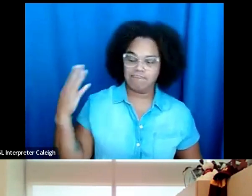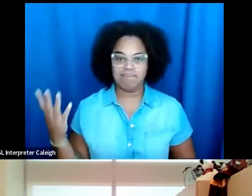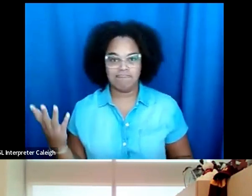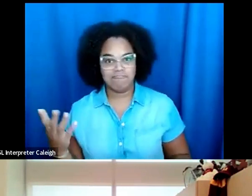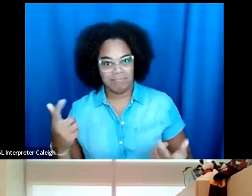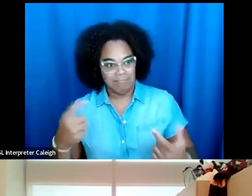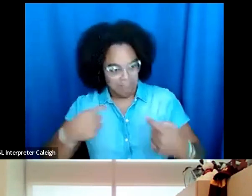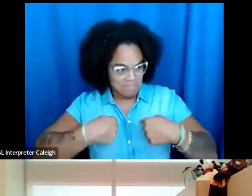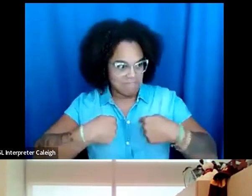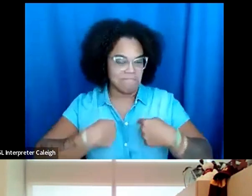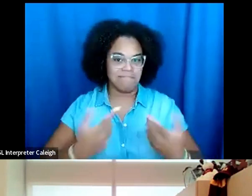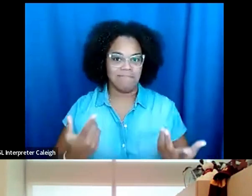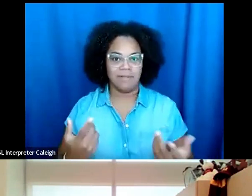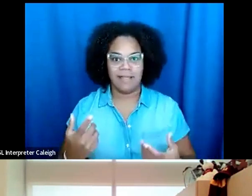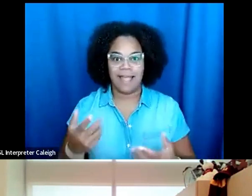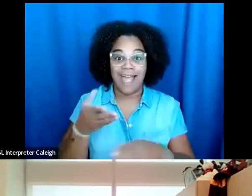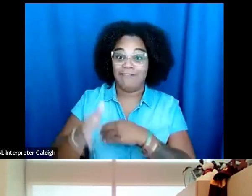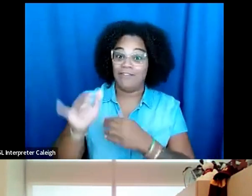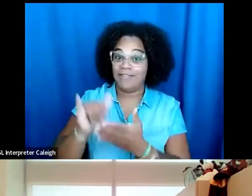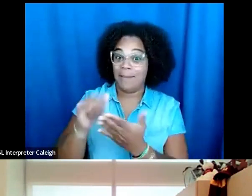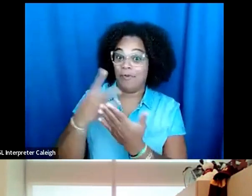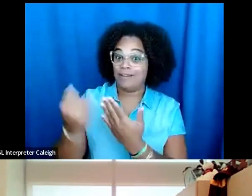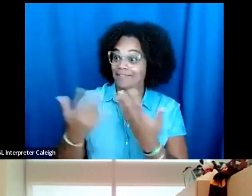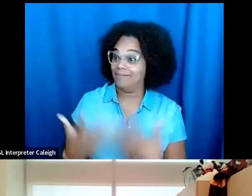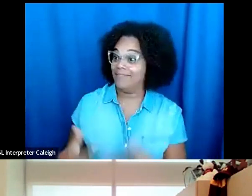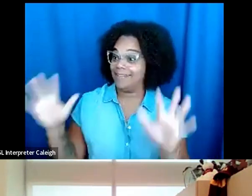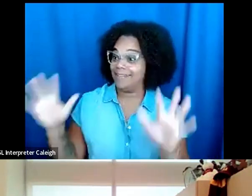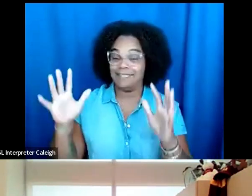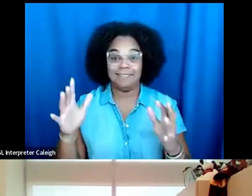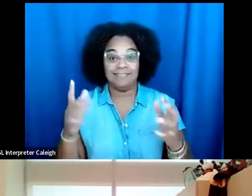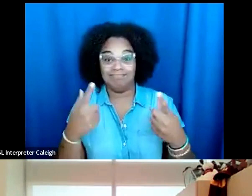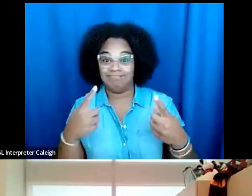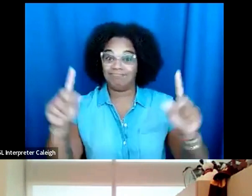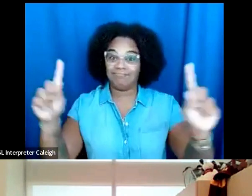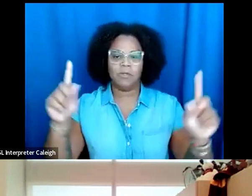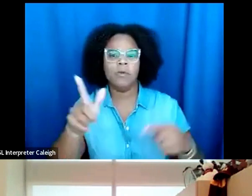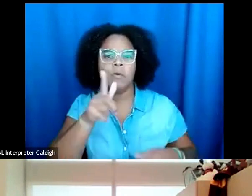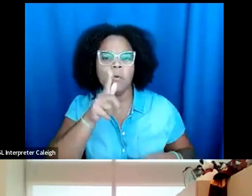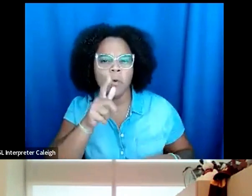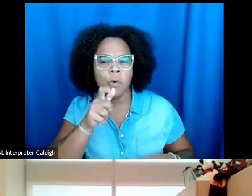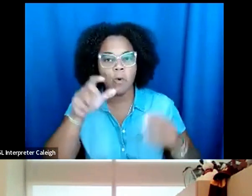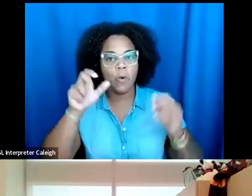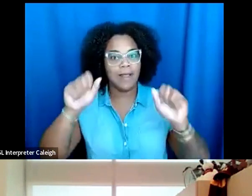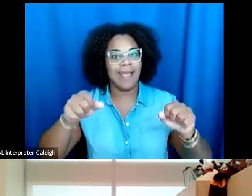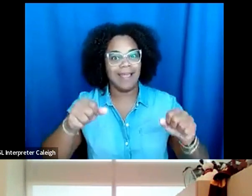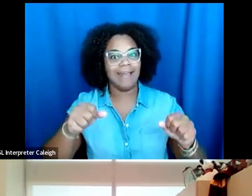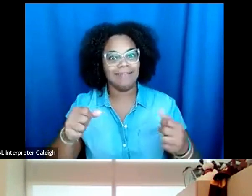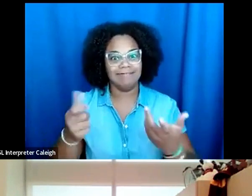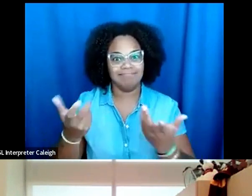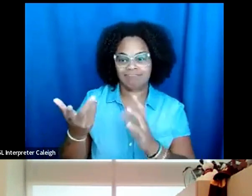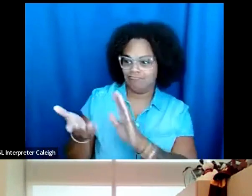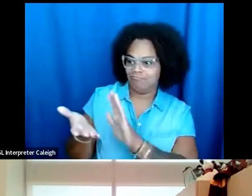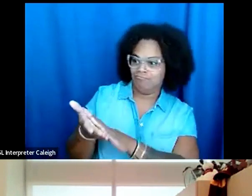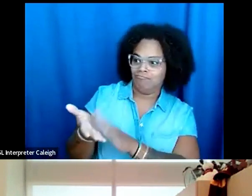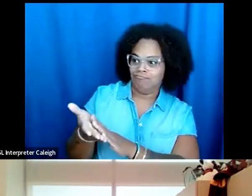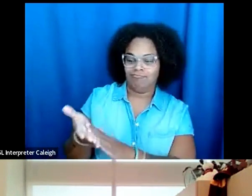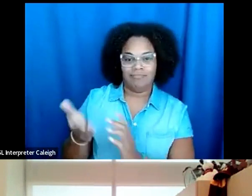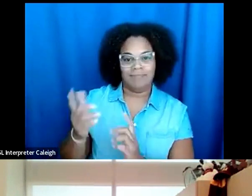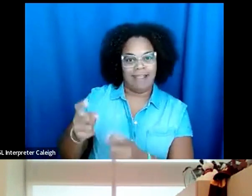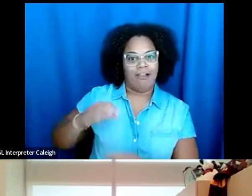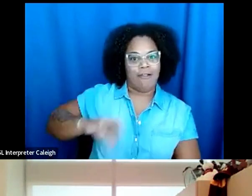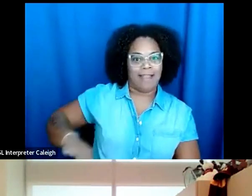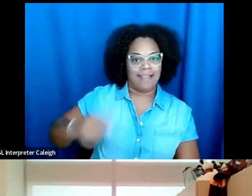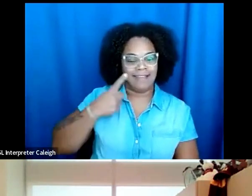that who's going to tell that story and who's going to own those successful results. Sometimes the bigger academic institution or the